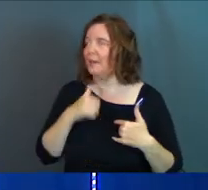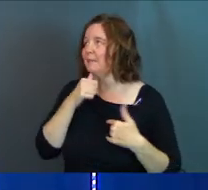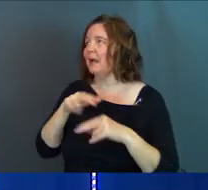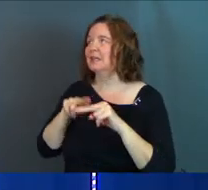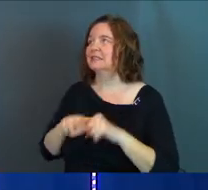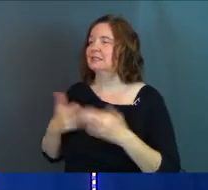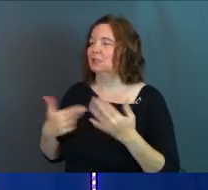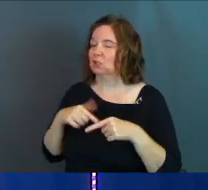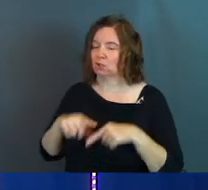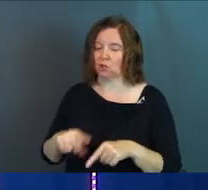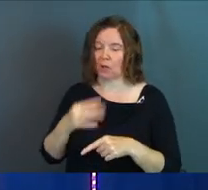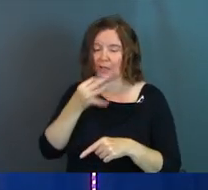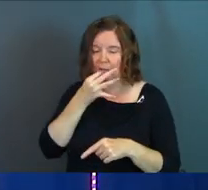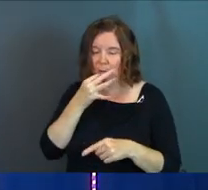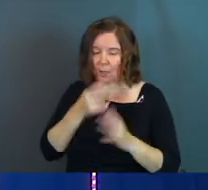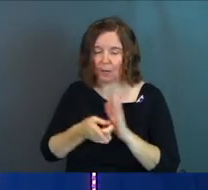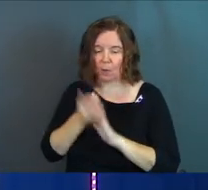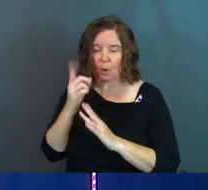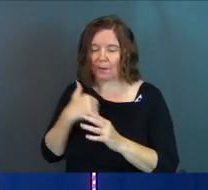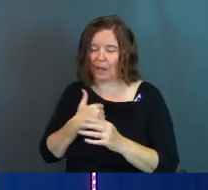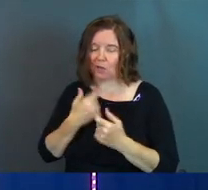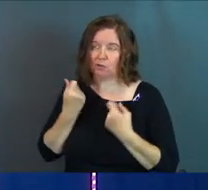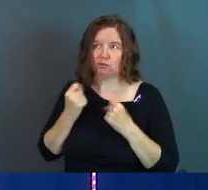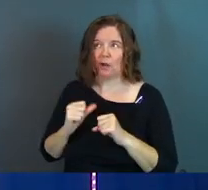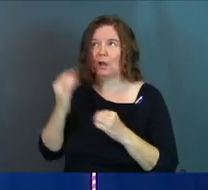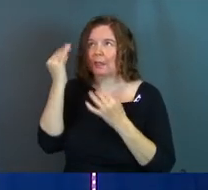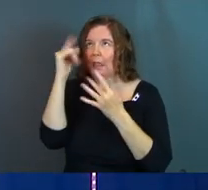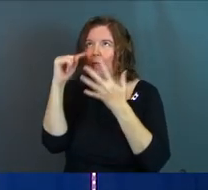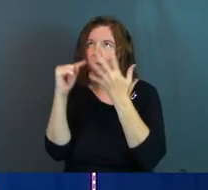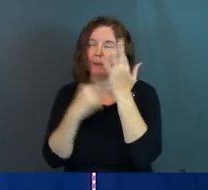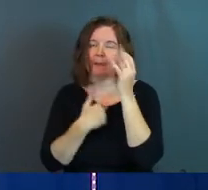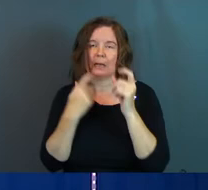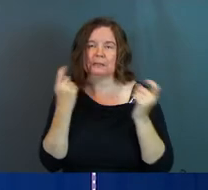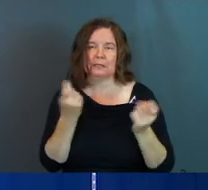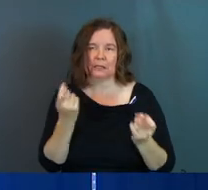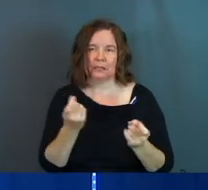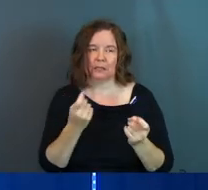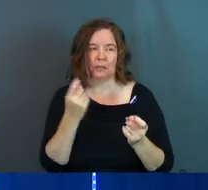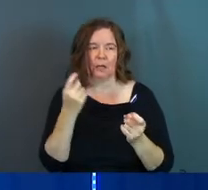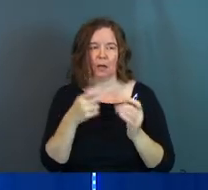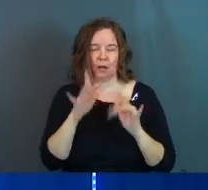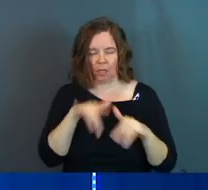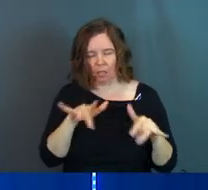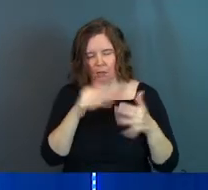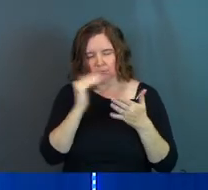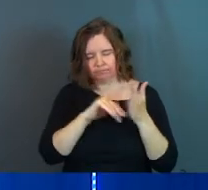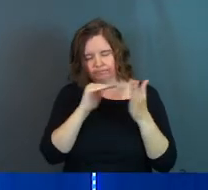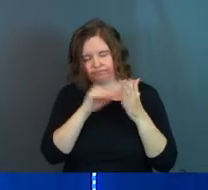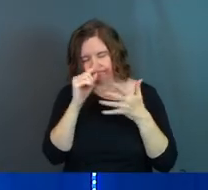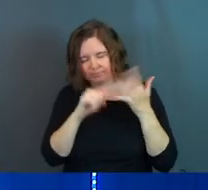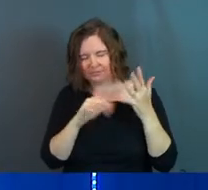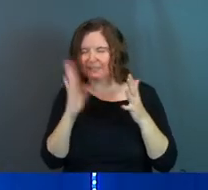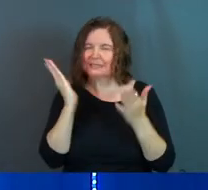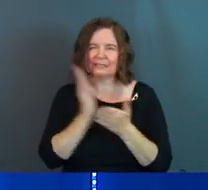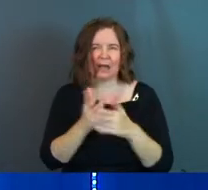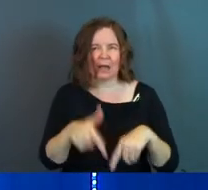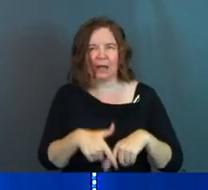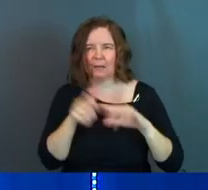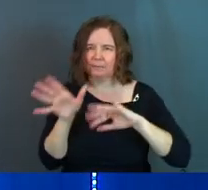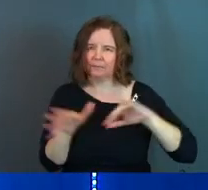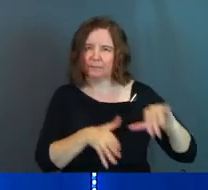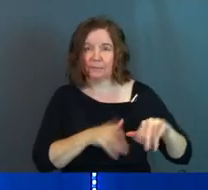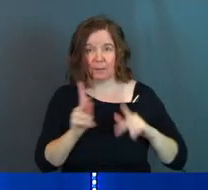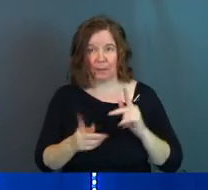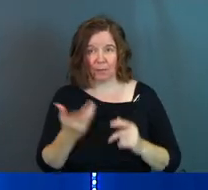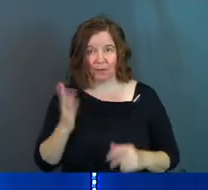going to sit here during the communion moment and try to think about my sin and replay the tapes. Stop replaying the tapes,